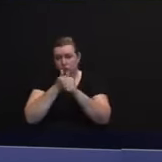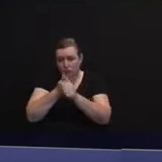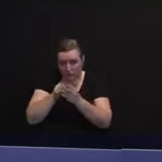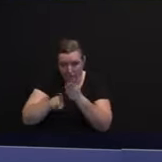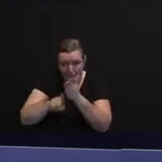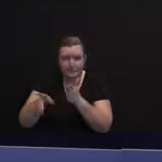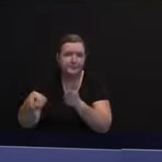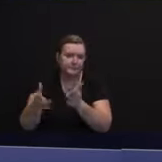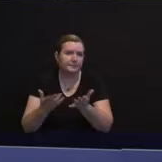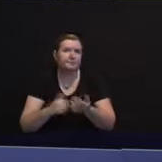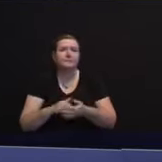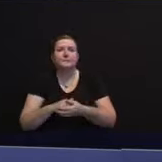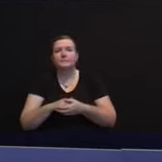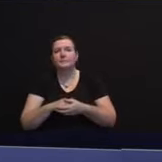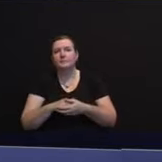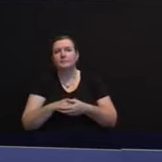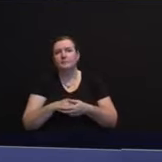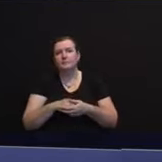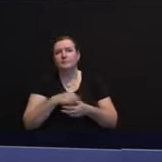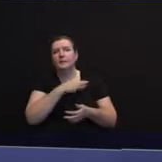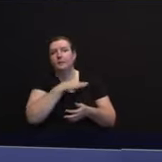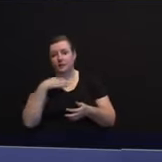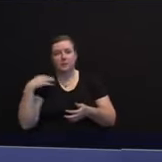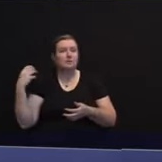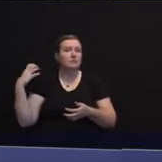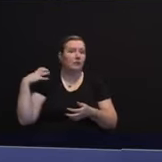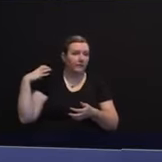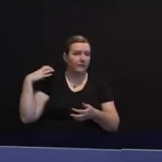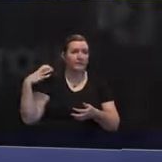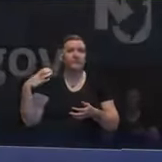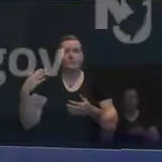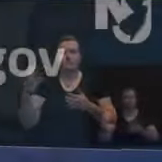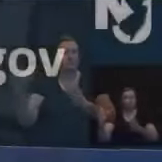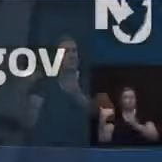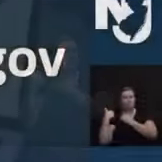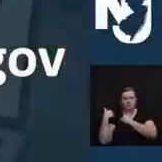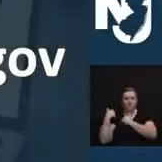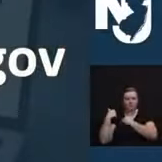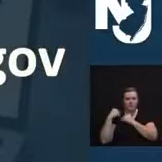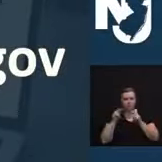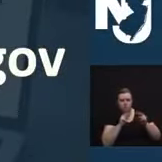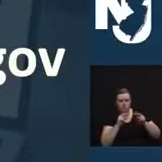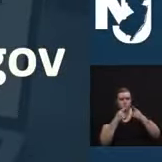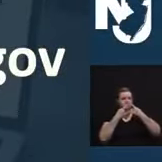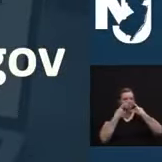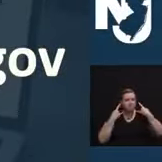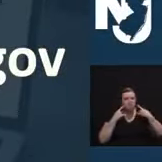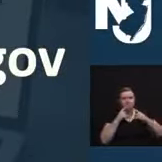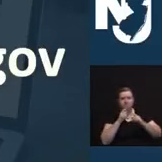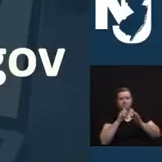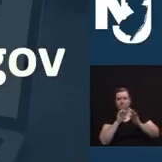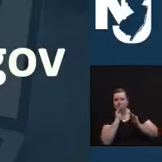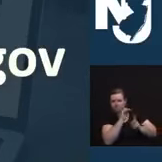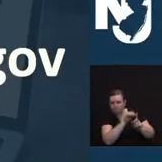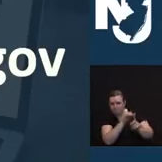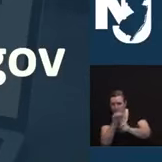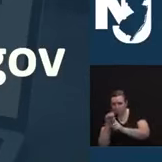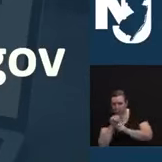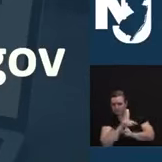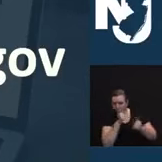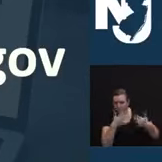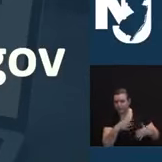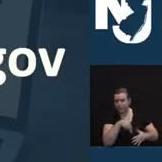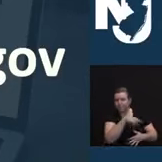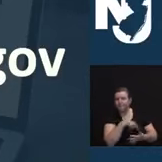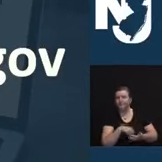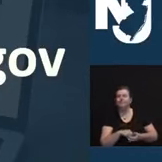enforce social distancing and masking. The goal of these revisions is to slow the spread of the virus among our